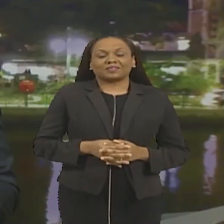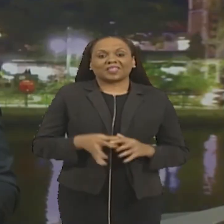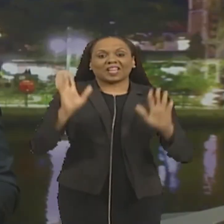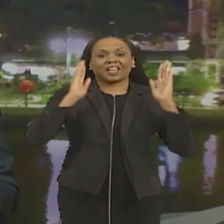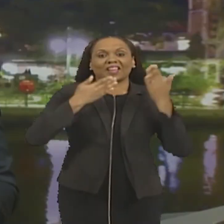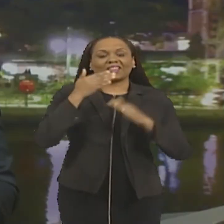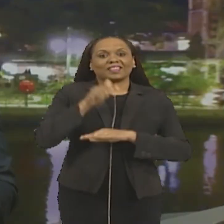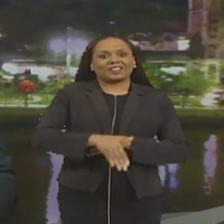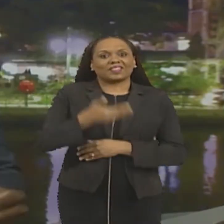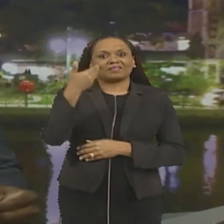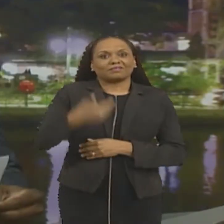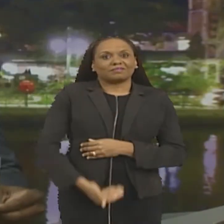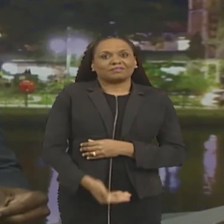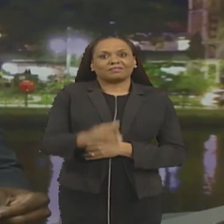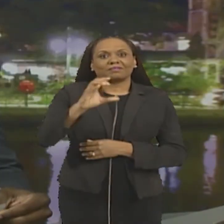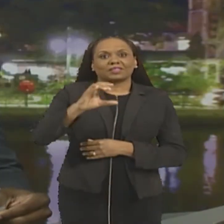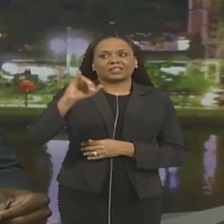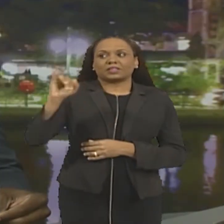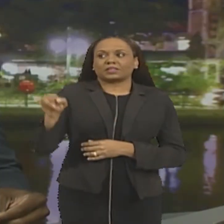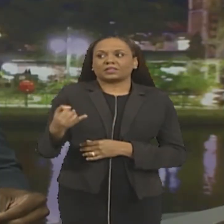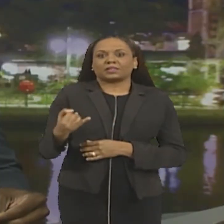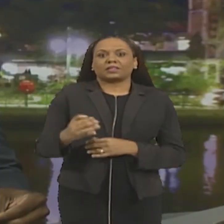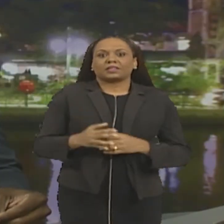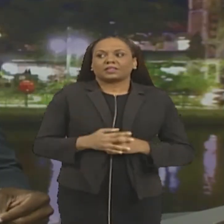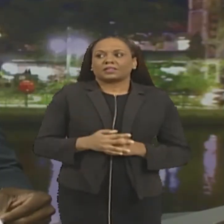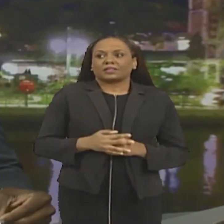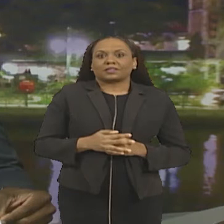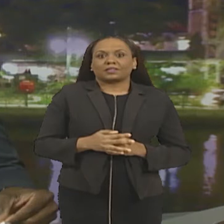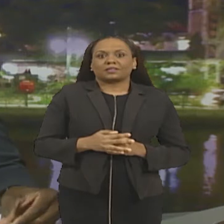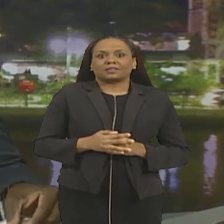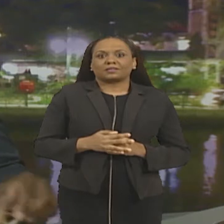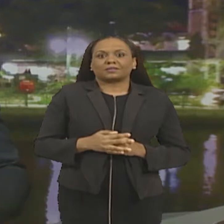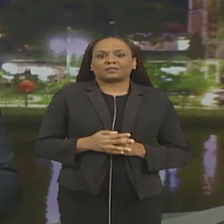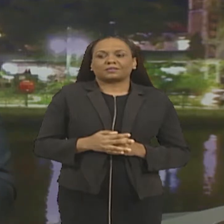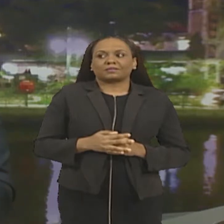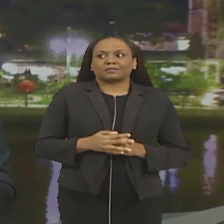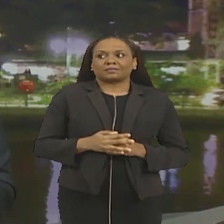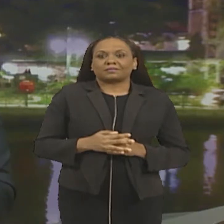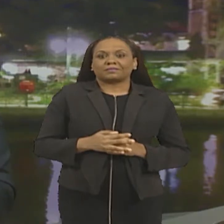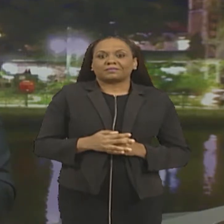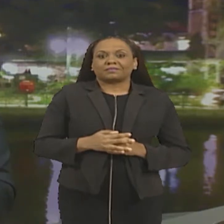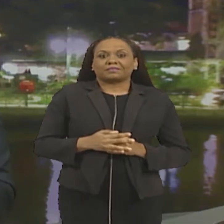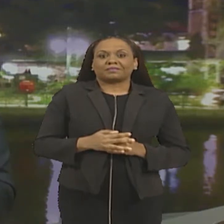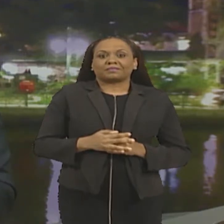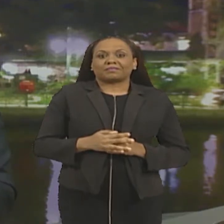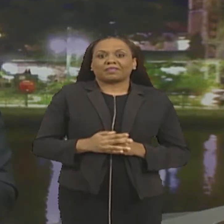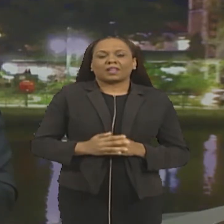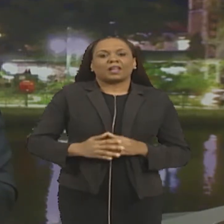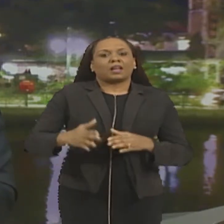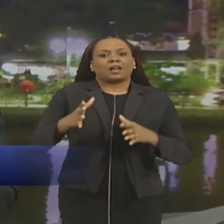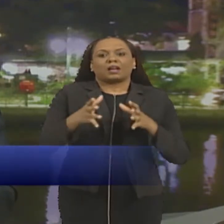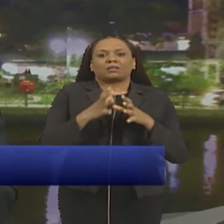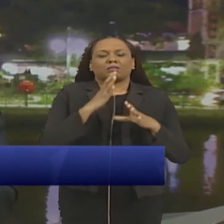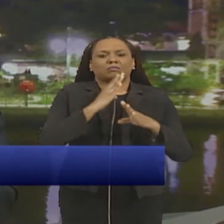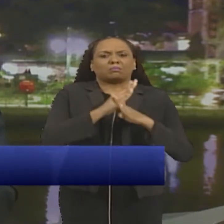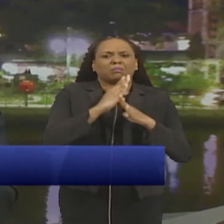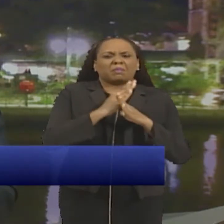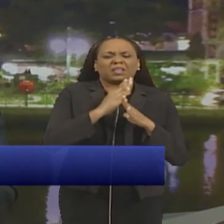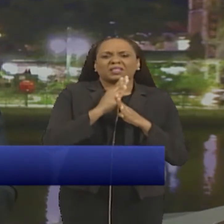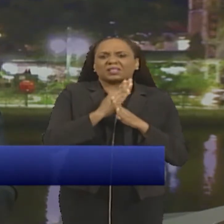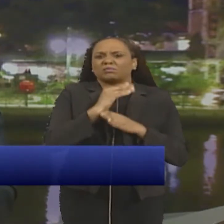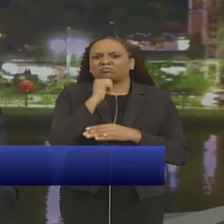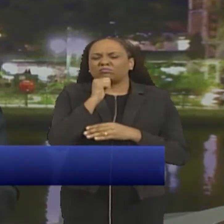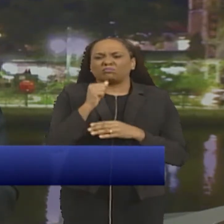Good evening, I'm Shane Jones, leading the news at 7. Longer waits coupled with reduced buses were the order of the day